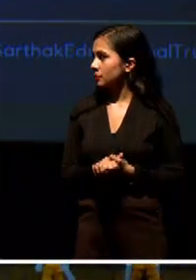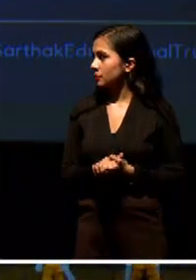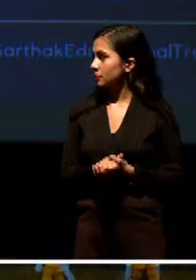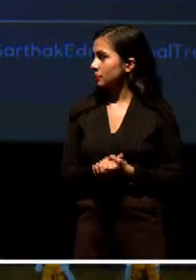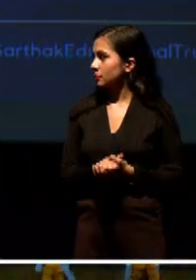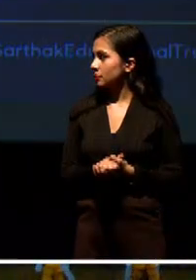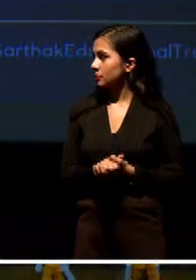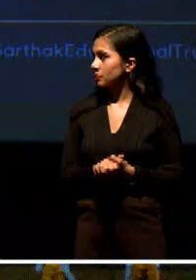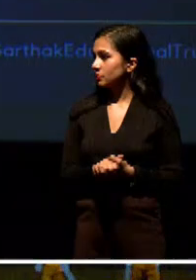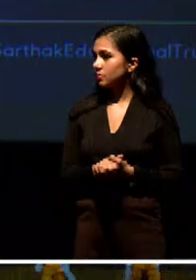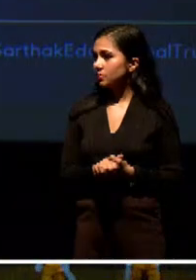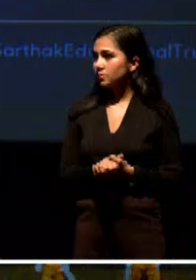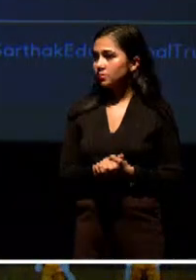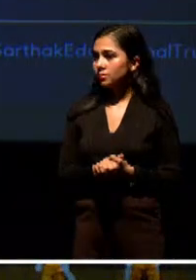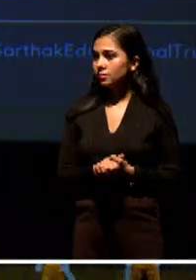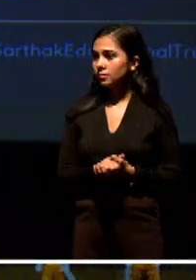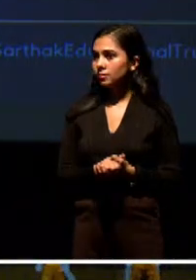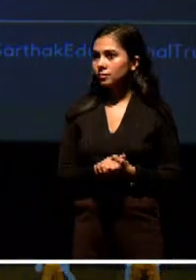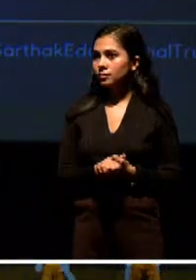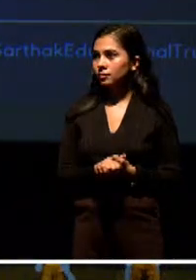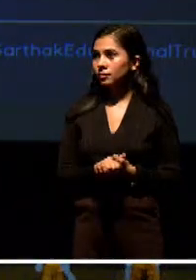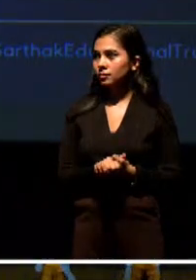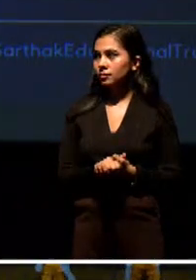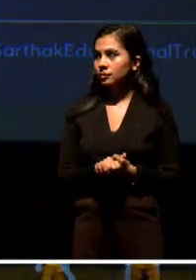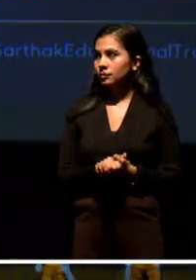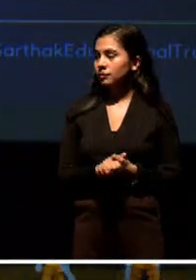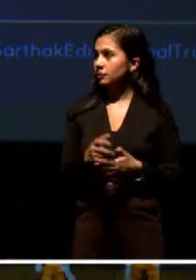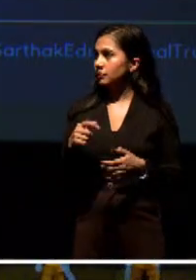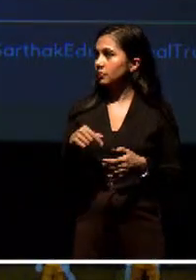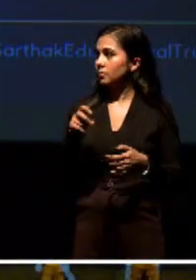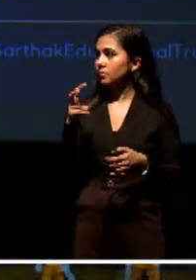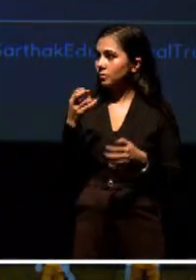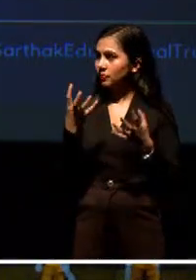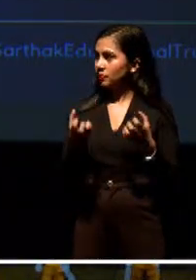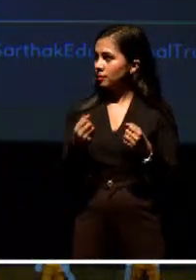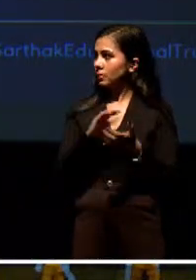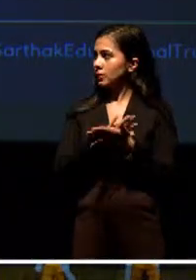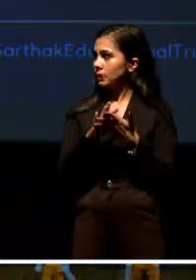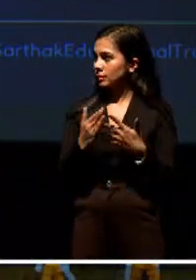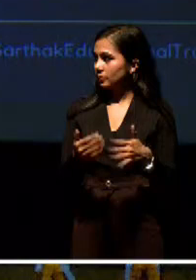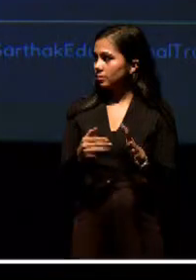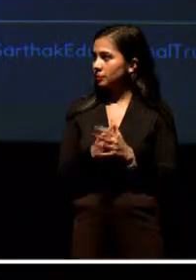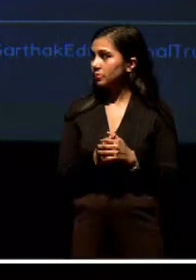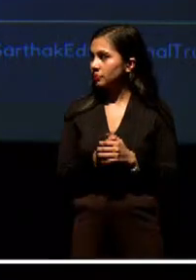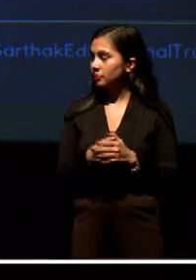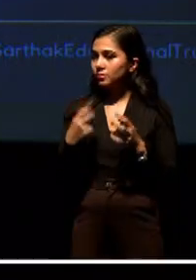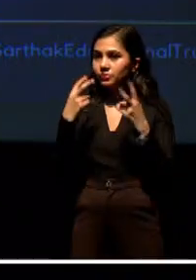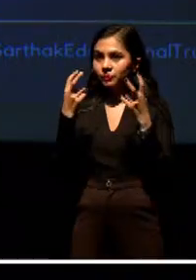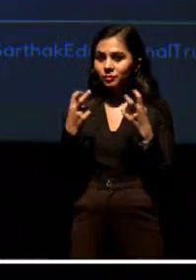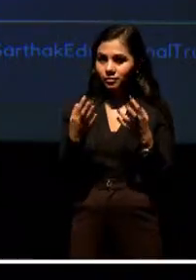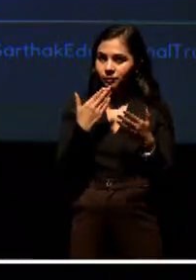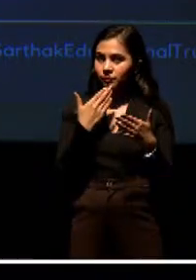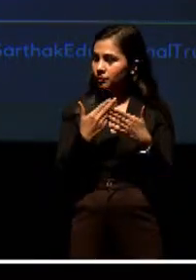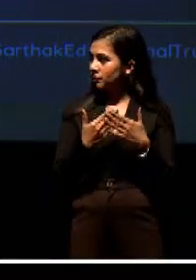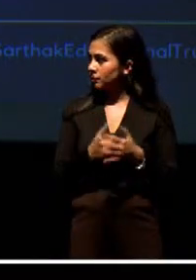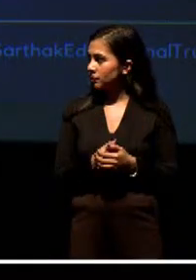more observation or question, if at all. Otherwise, this awesome session comes to an end with your participation, guys.